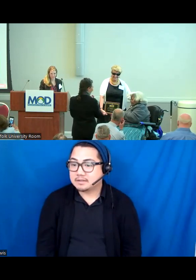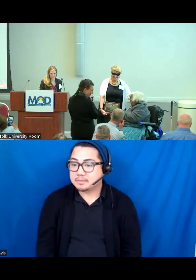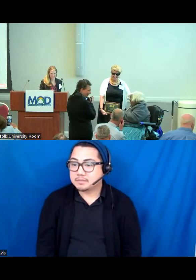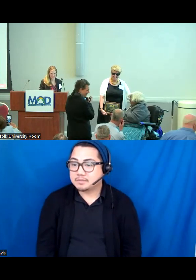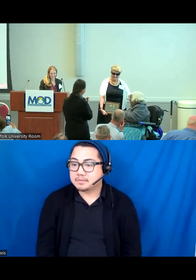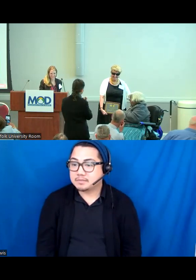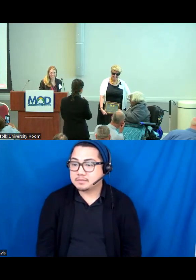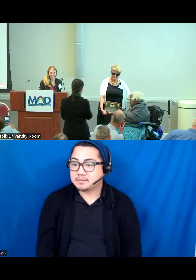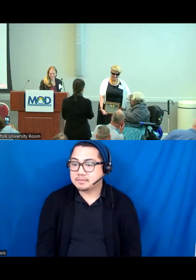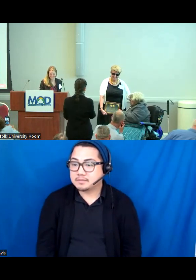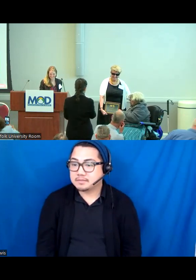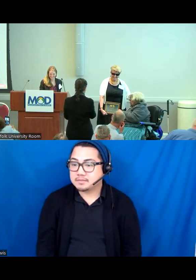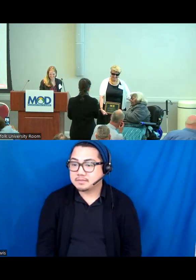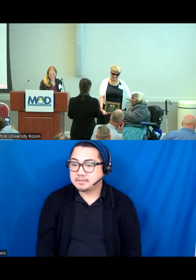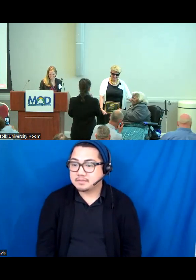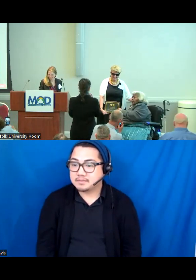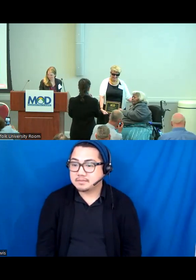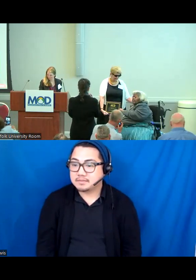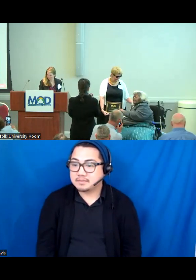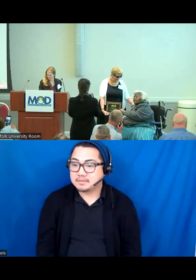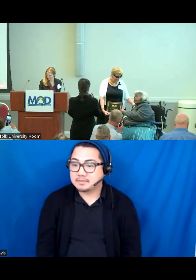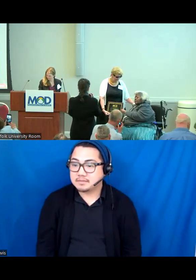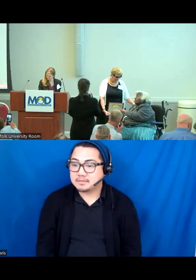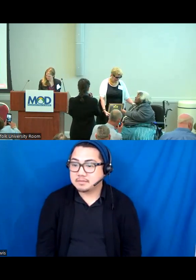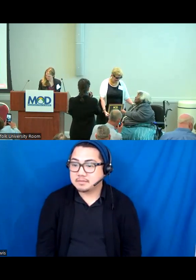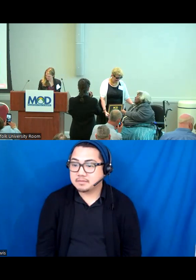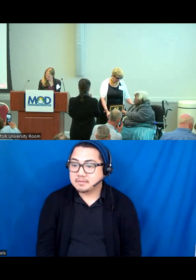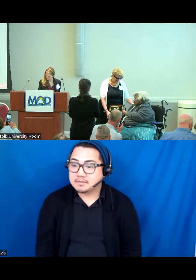Yeah. Okay. You're good. Congratulations.